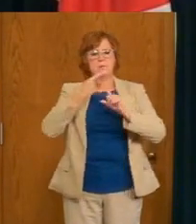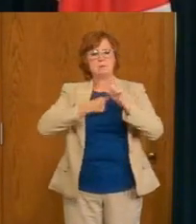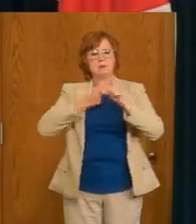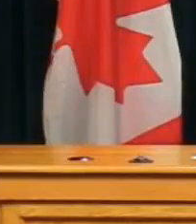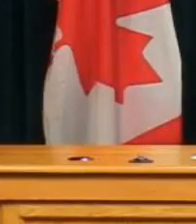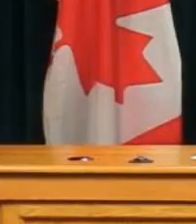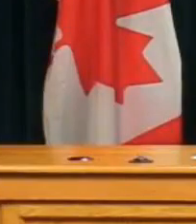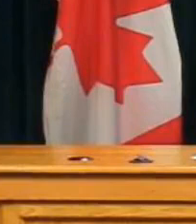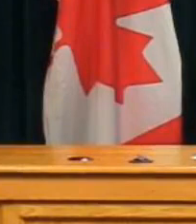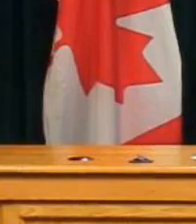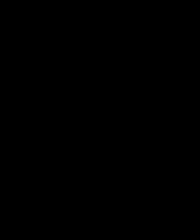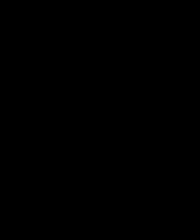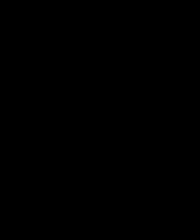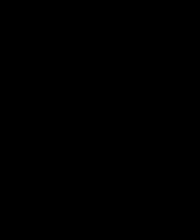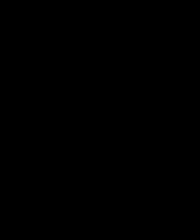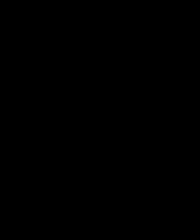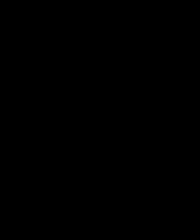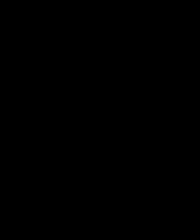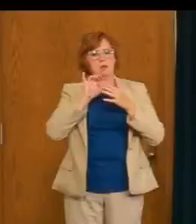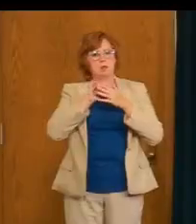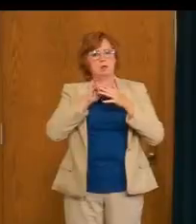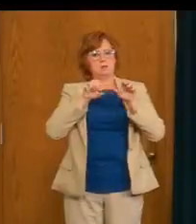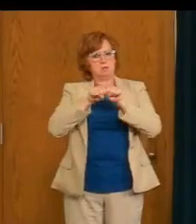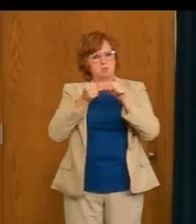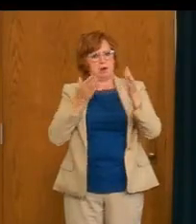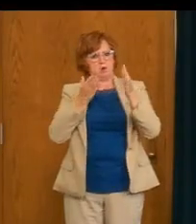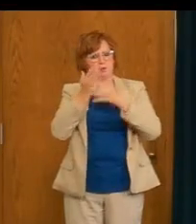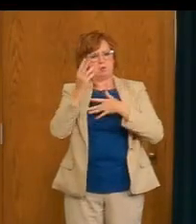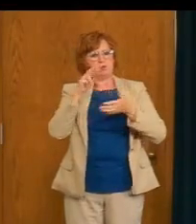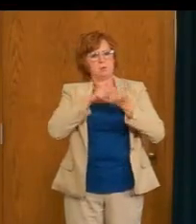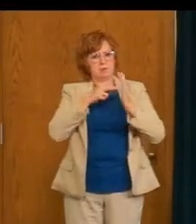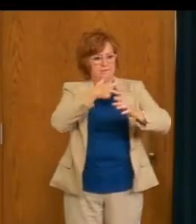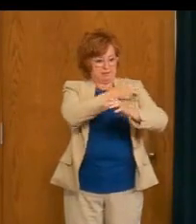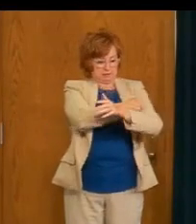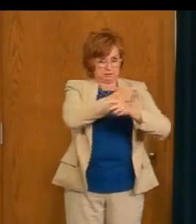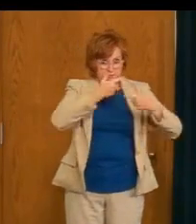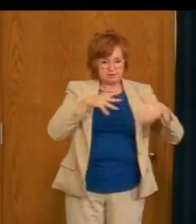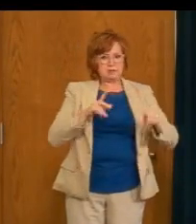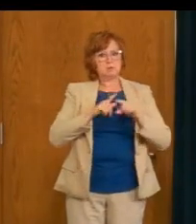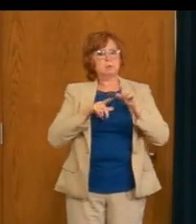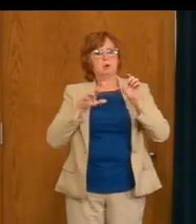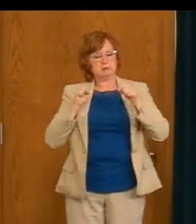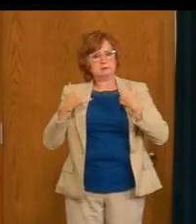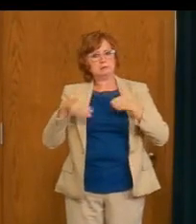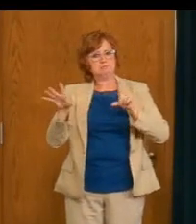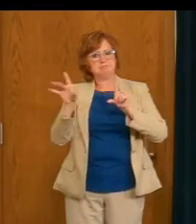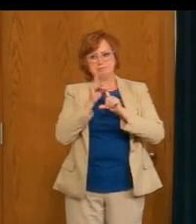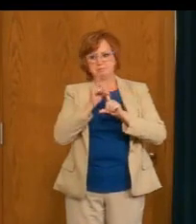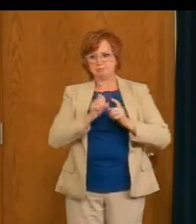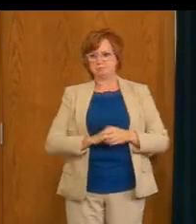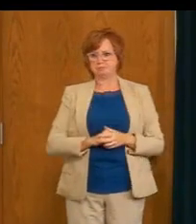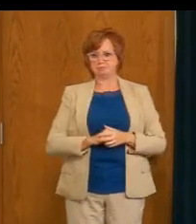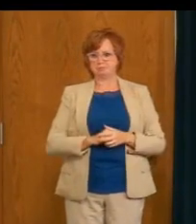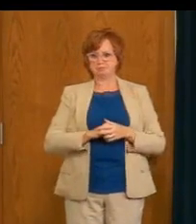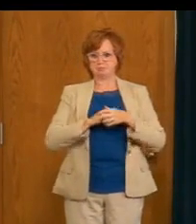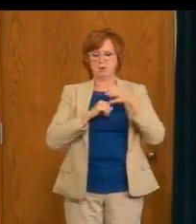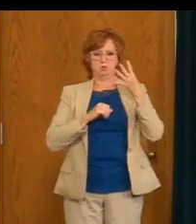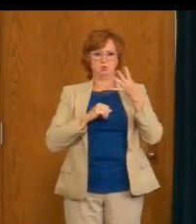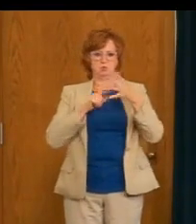for the month of June. We presented earlier on May. So we look at two key